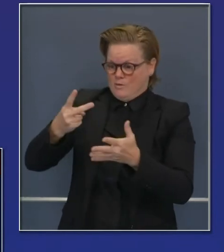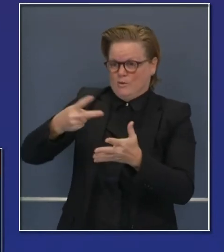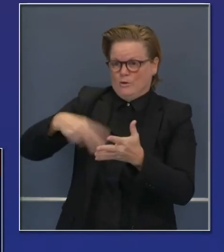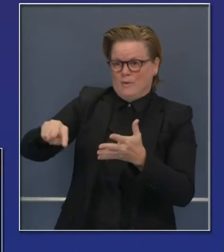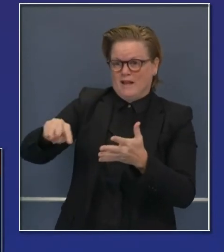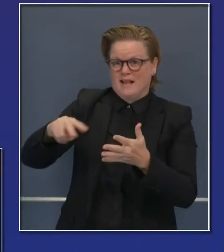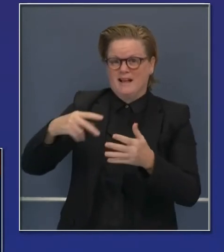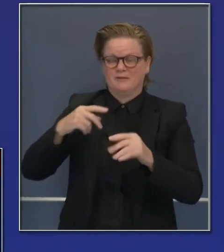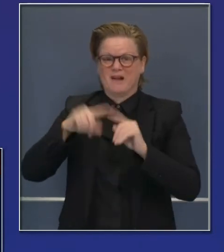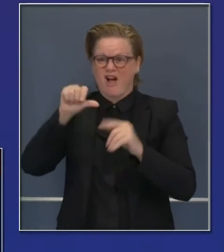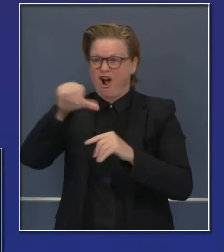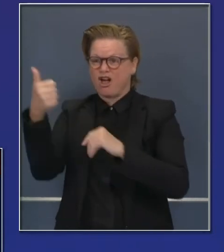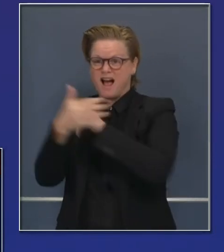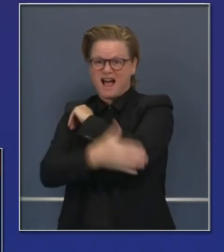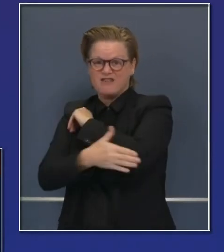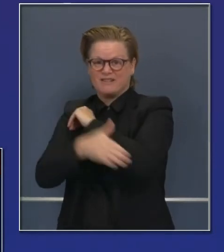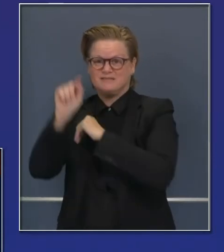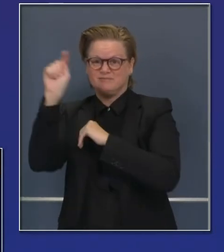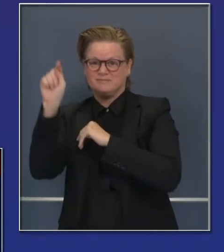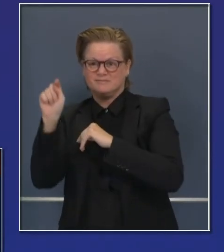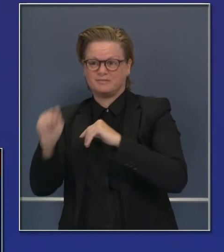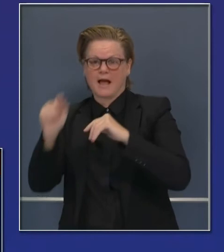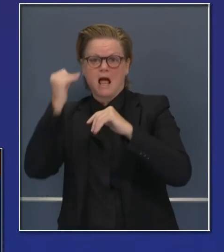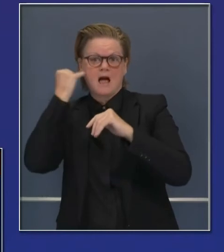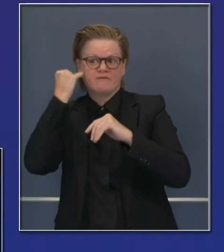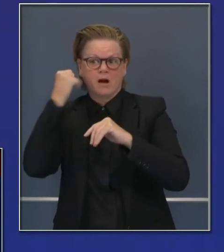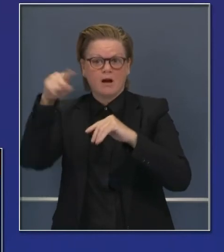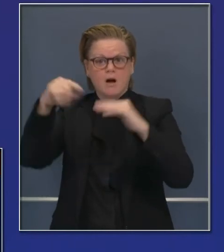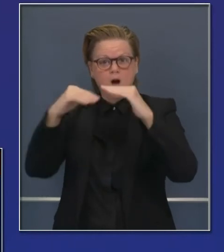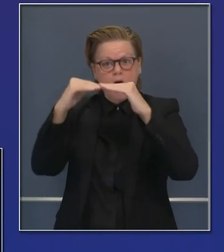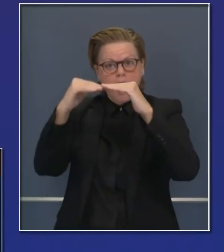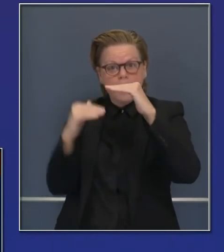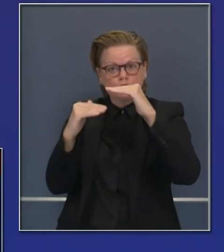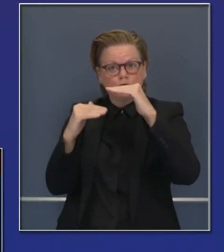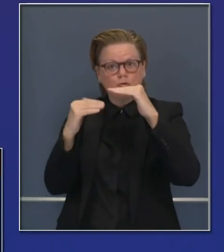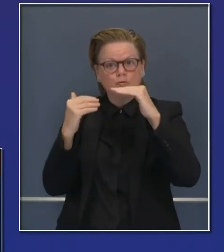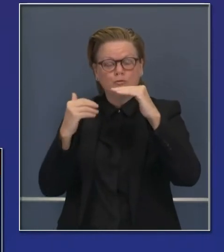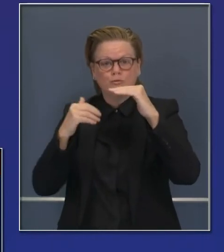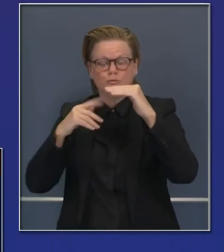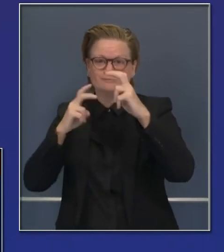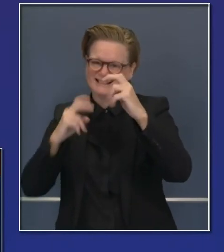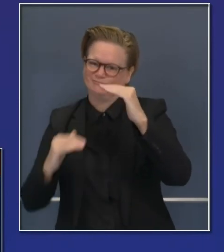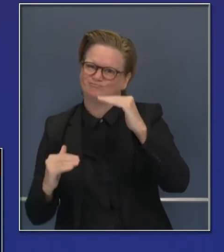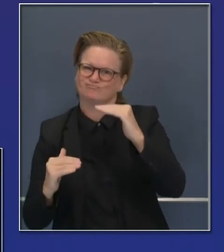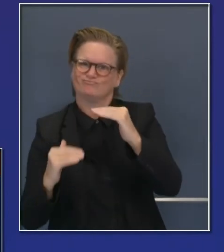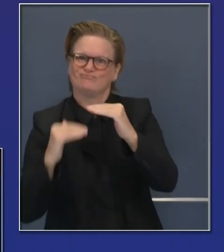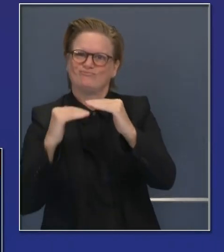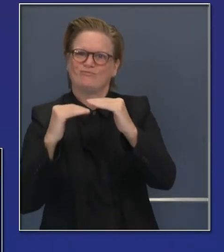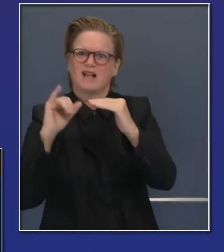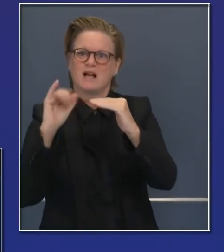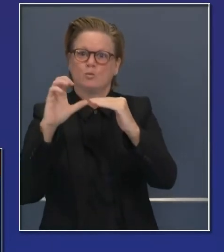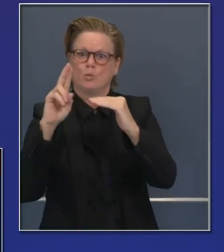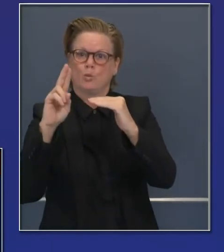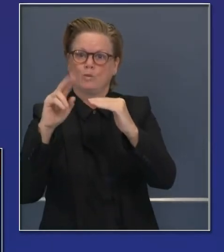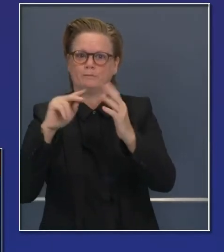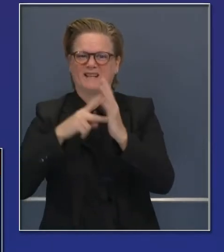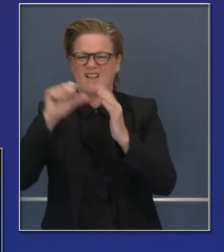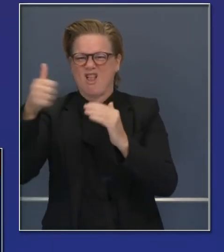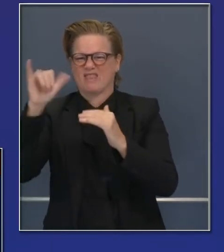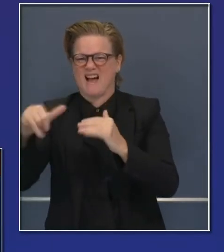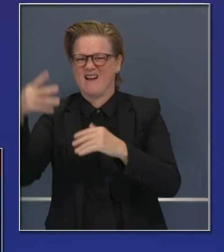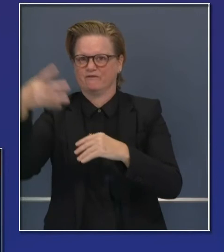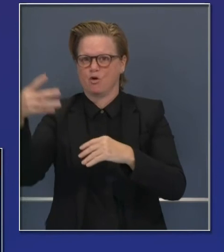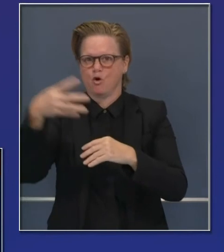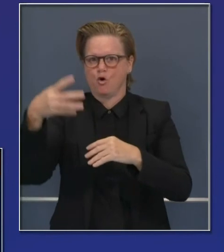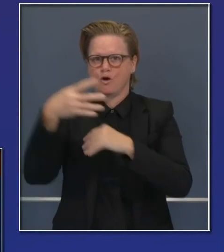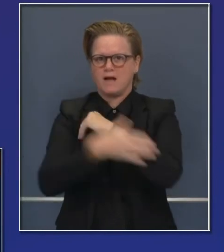these 5 regions, not just in the aggregate, reminding you none of us live in the aggregate, but in these regions where we all